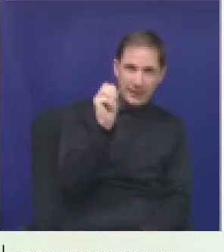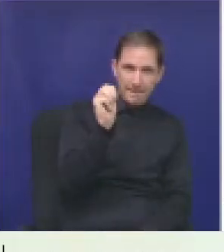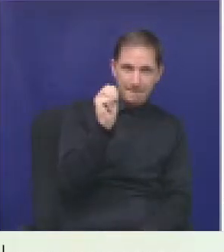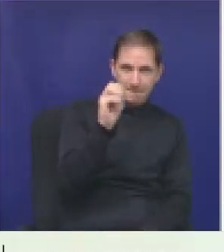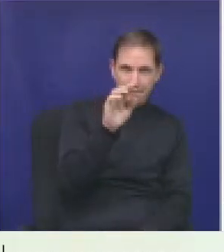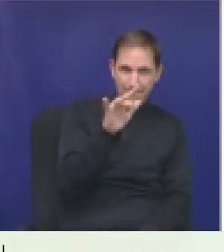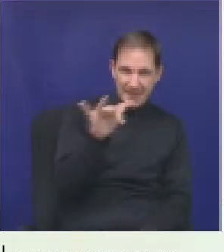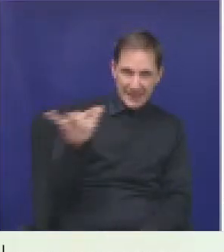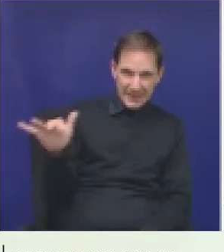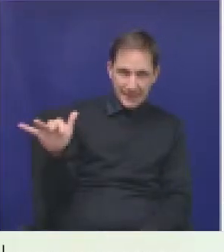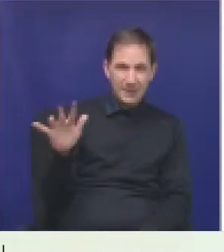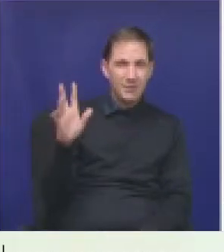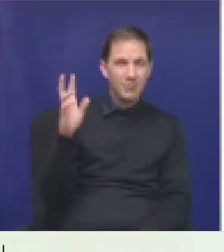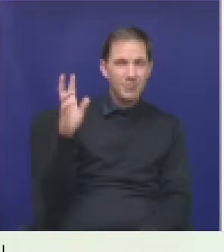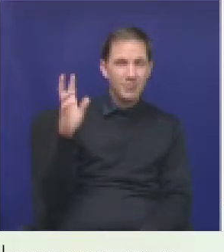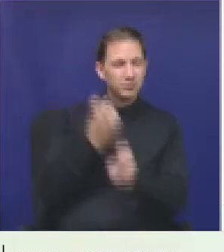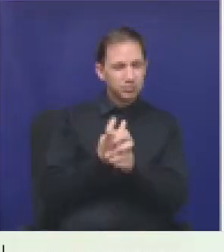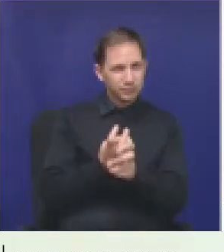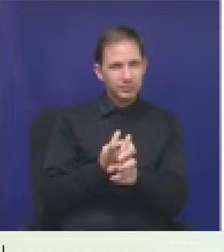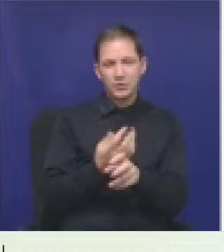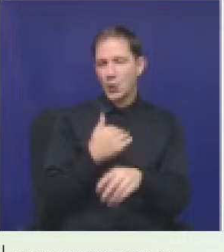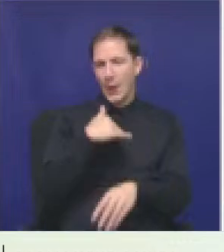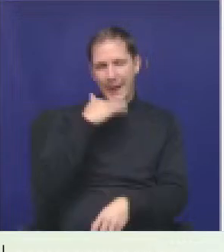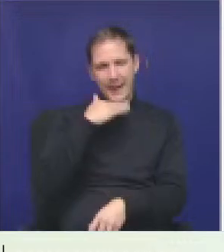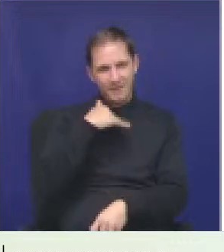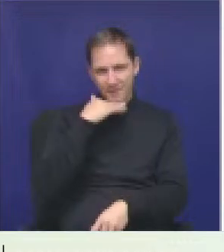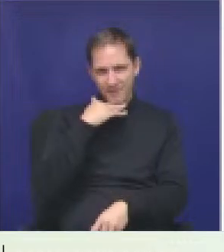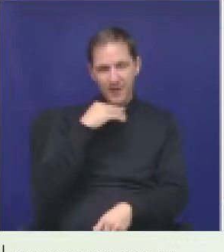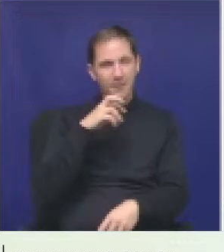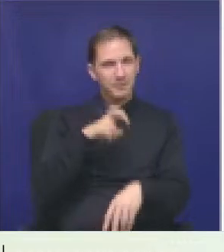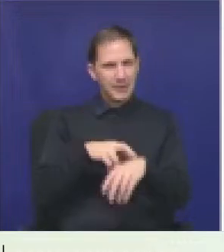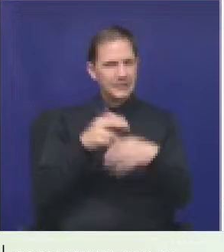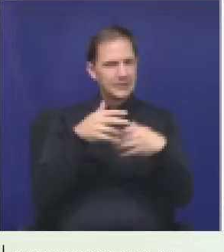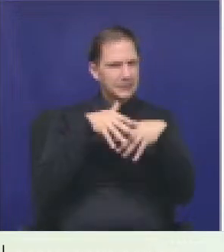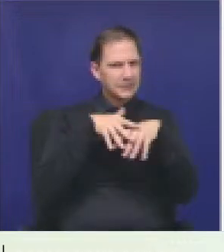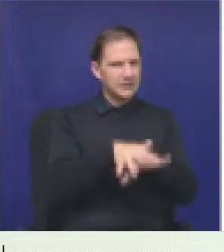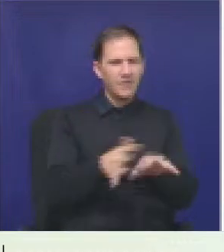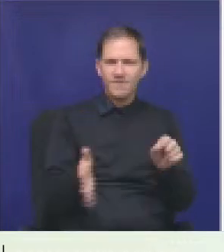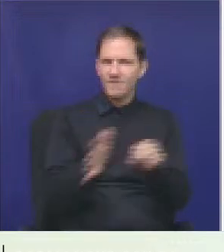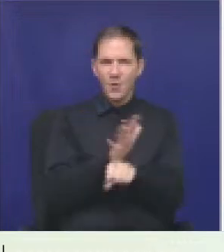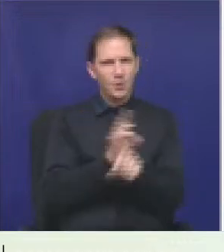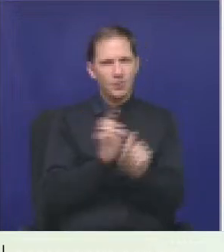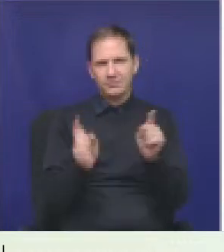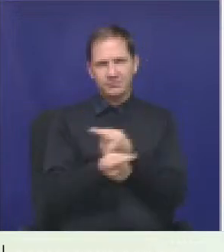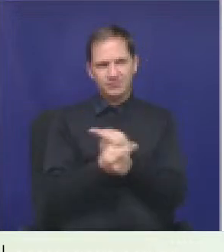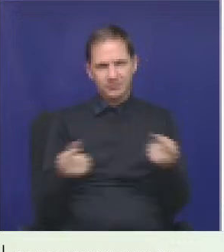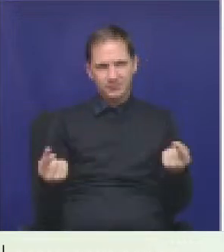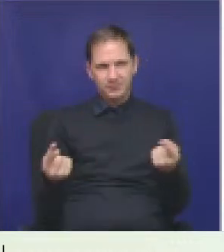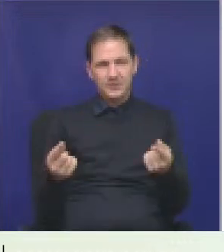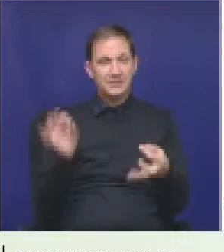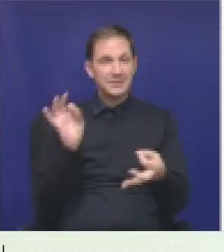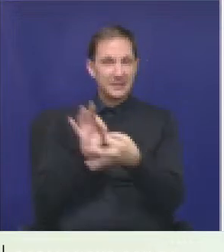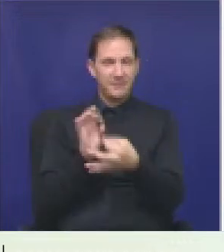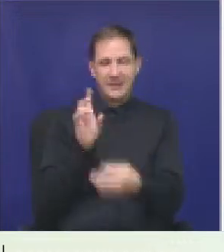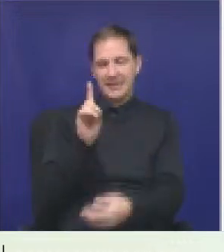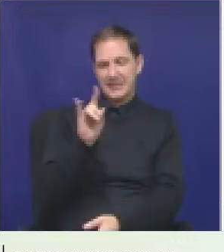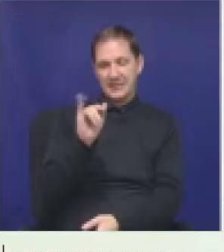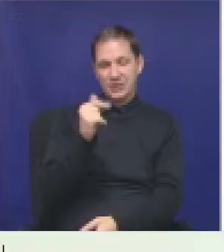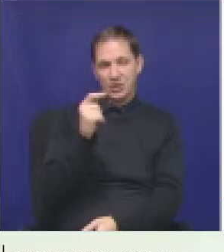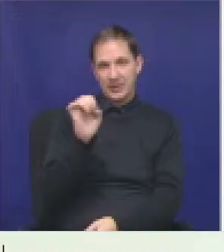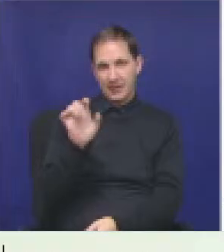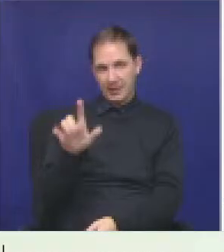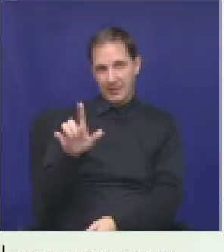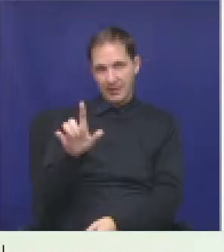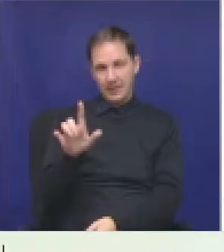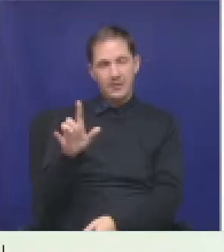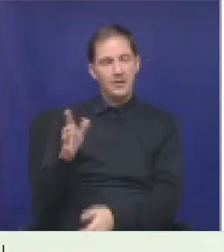its ability to fully implement its strategic priorities, particularly digital transformation and the modernization